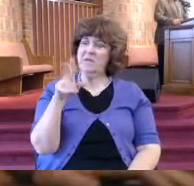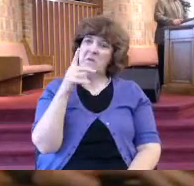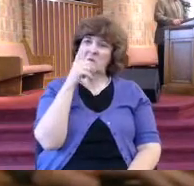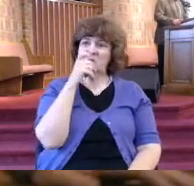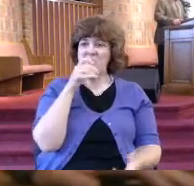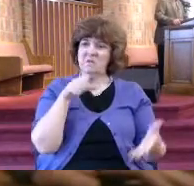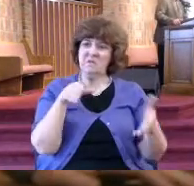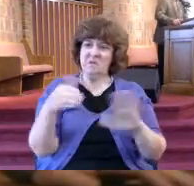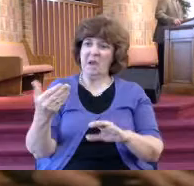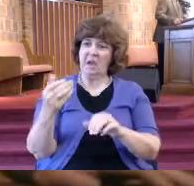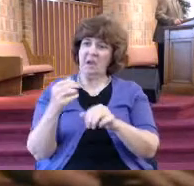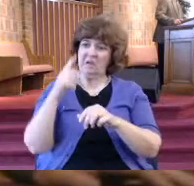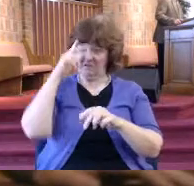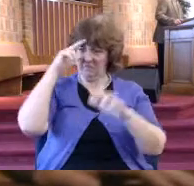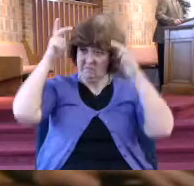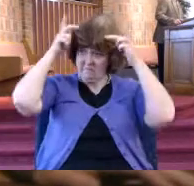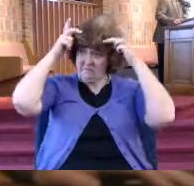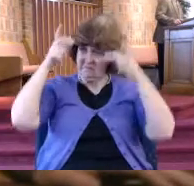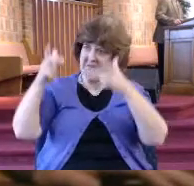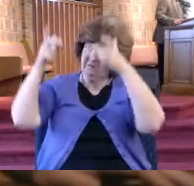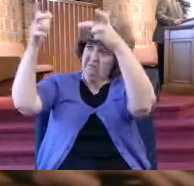made you king?"